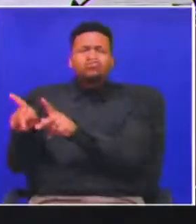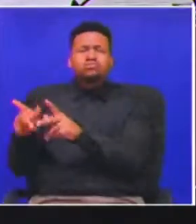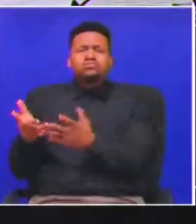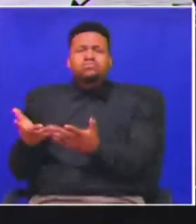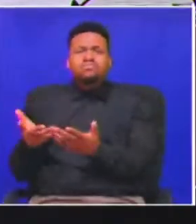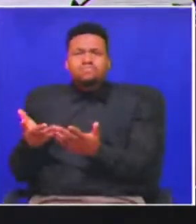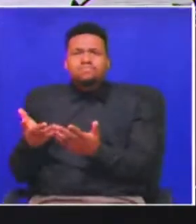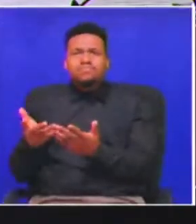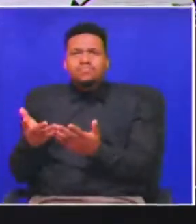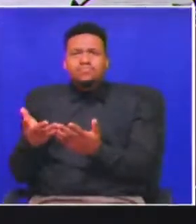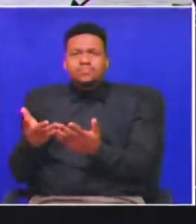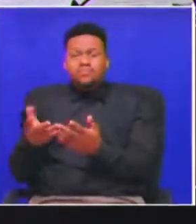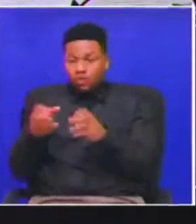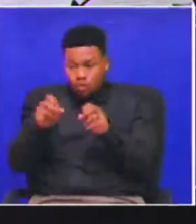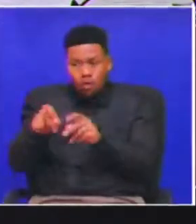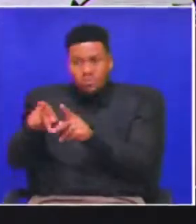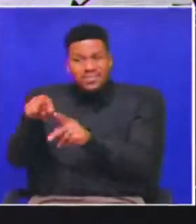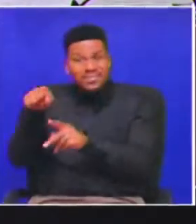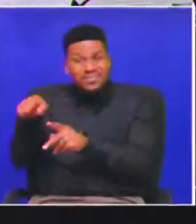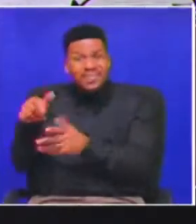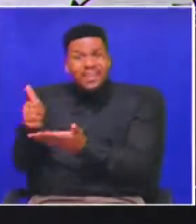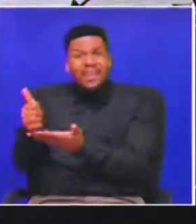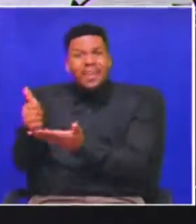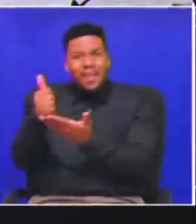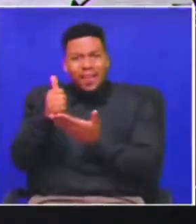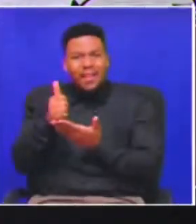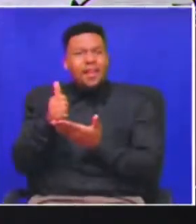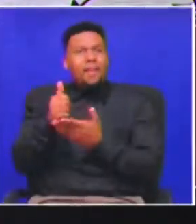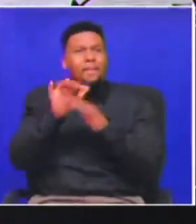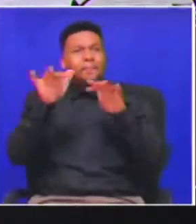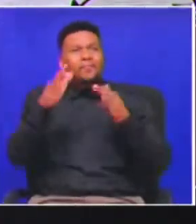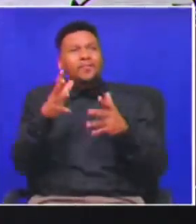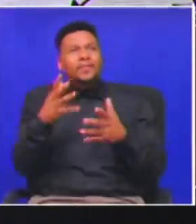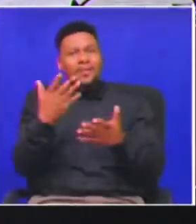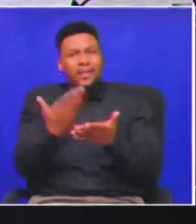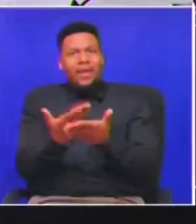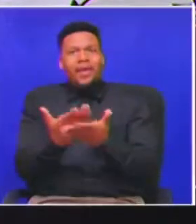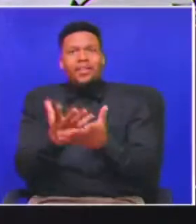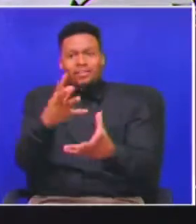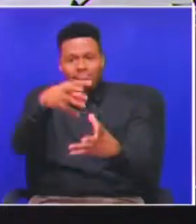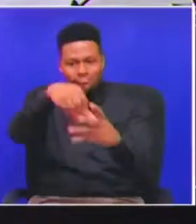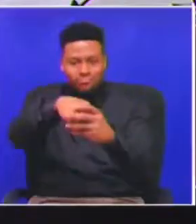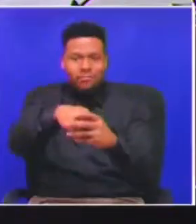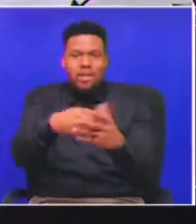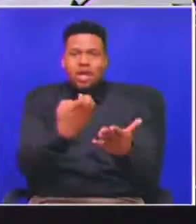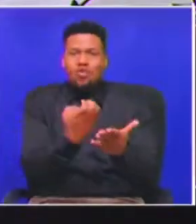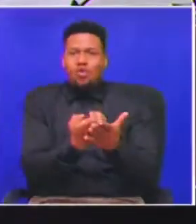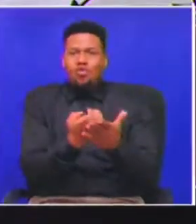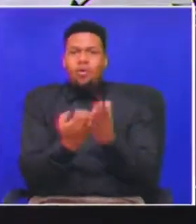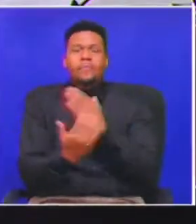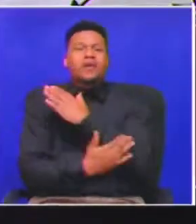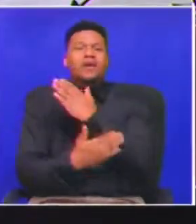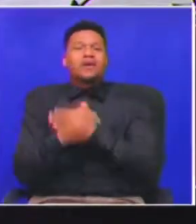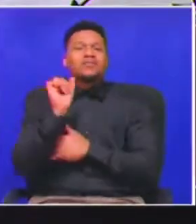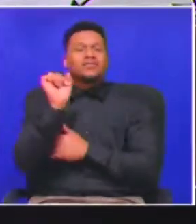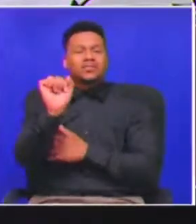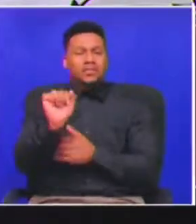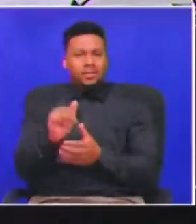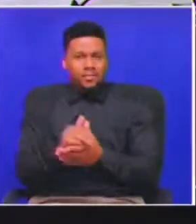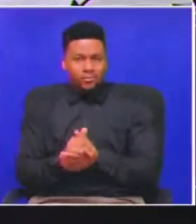will enable them to be players in the economy of their own country. In the